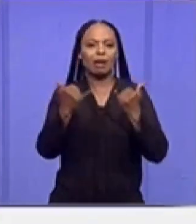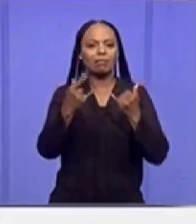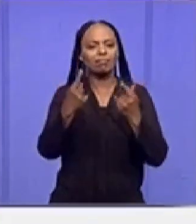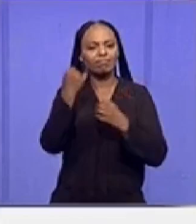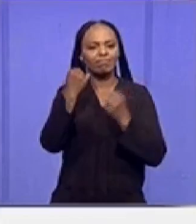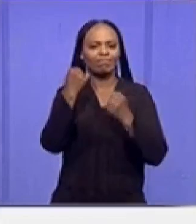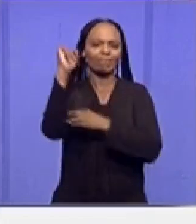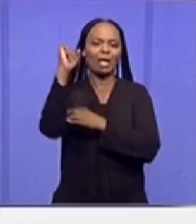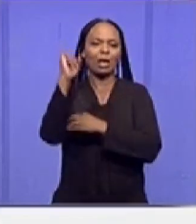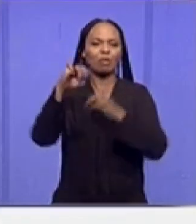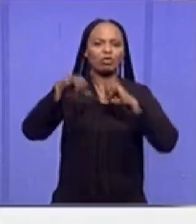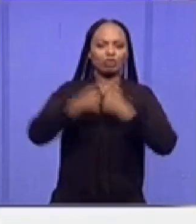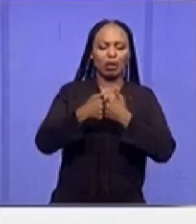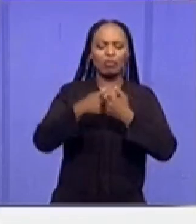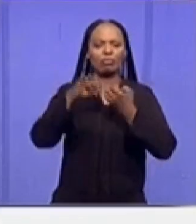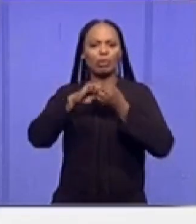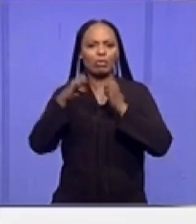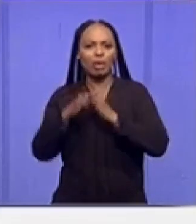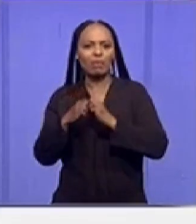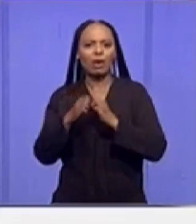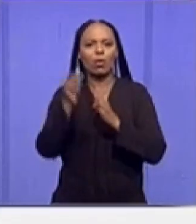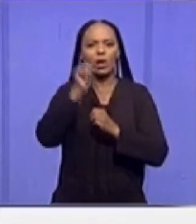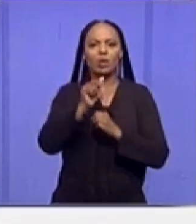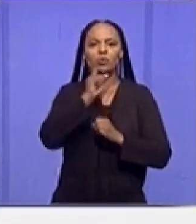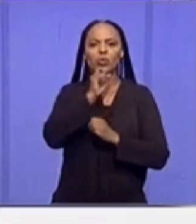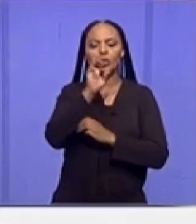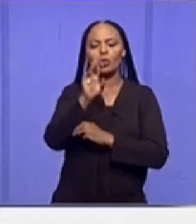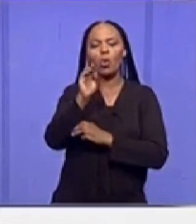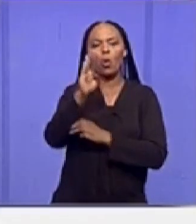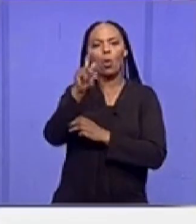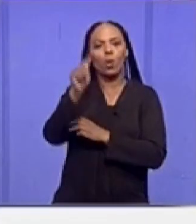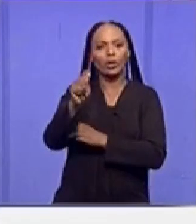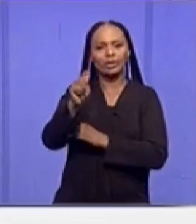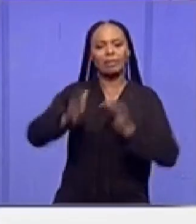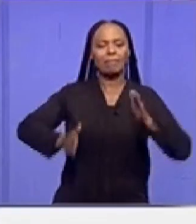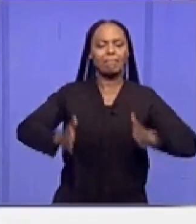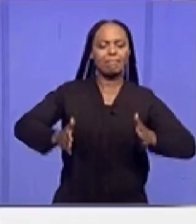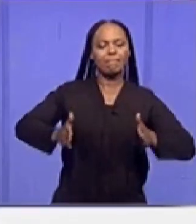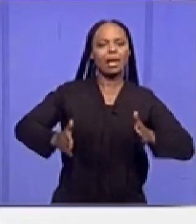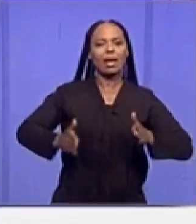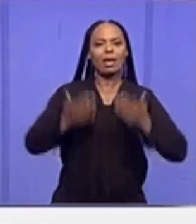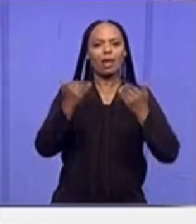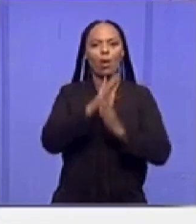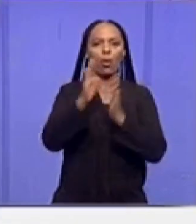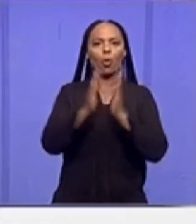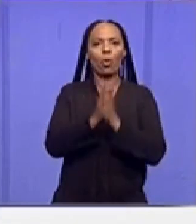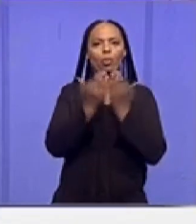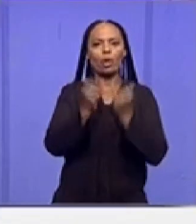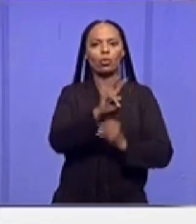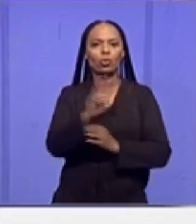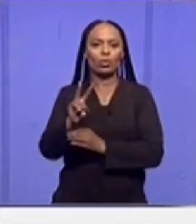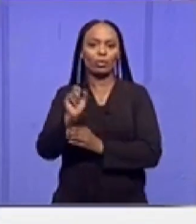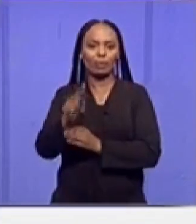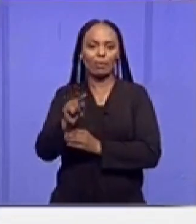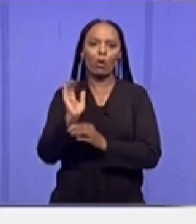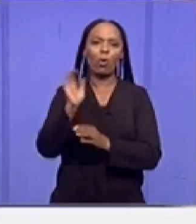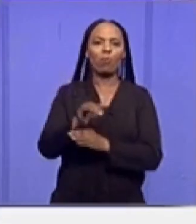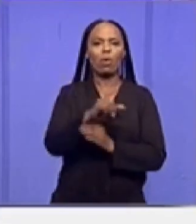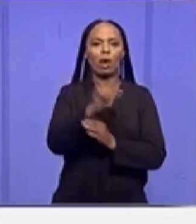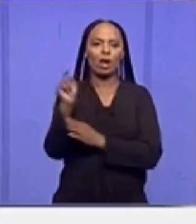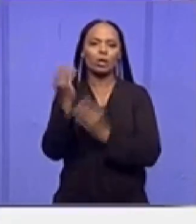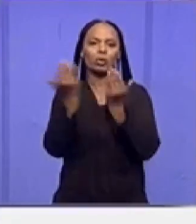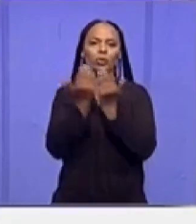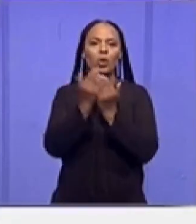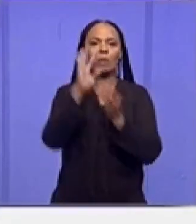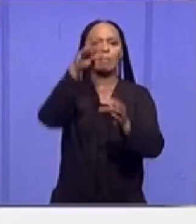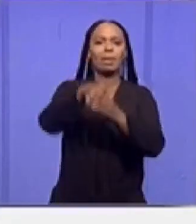ba lebaganeng le tšona ka tšhomišo ya diroboto. Ke barutwana ba 20 ba dikolo tša go feta lekgolo ba ba